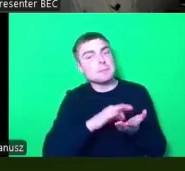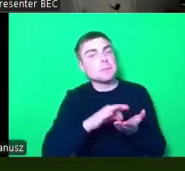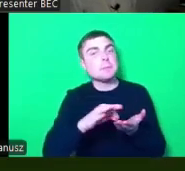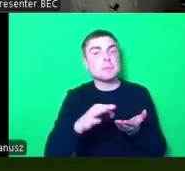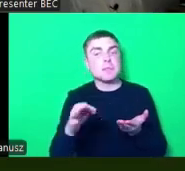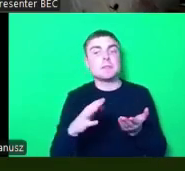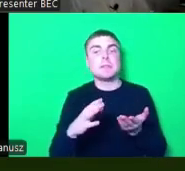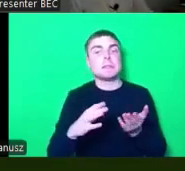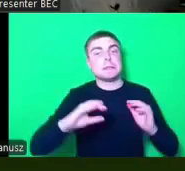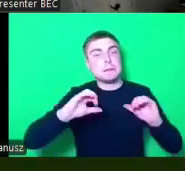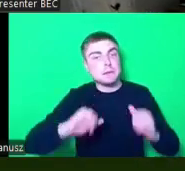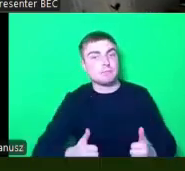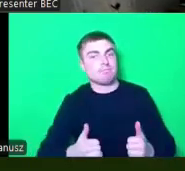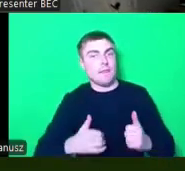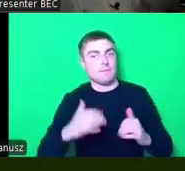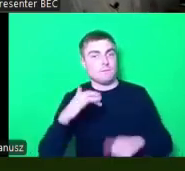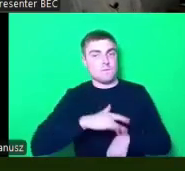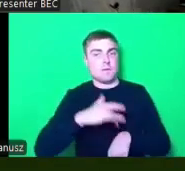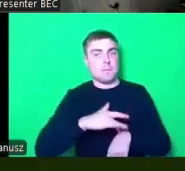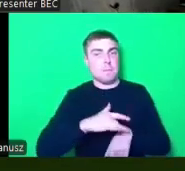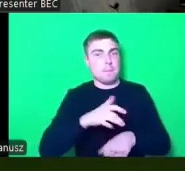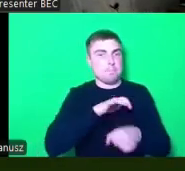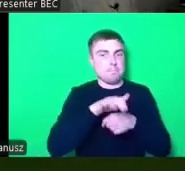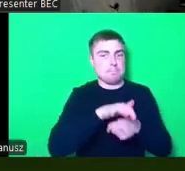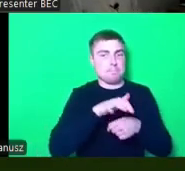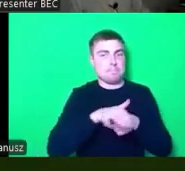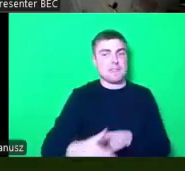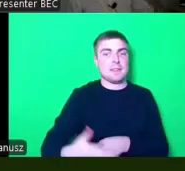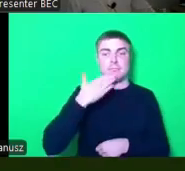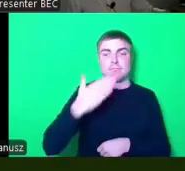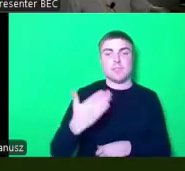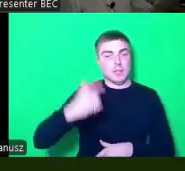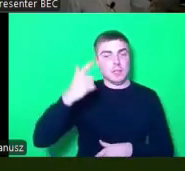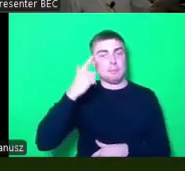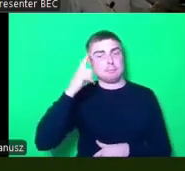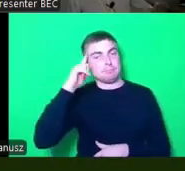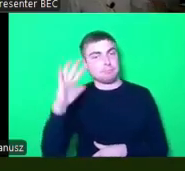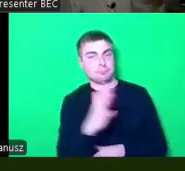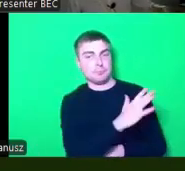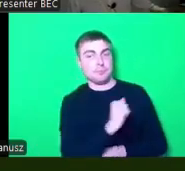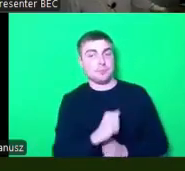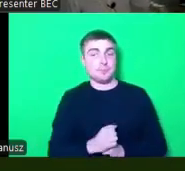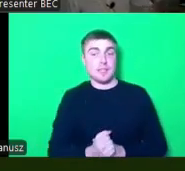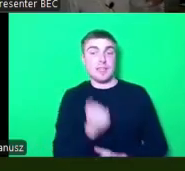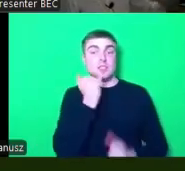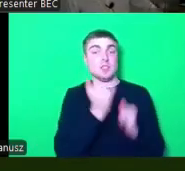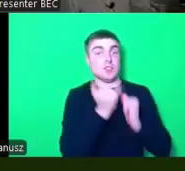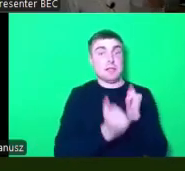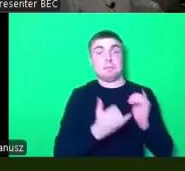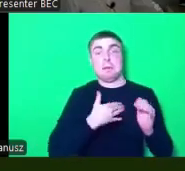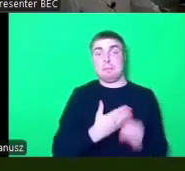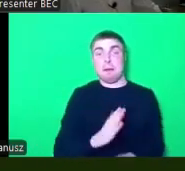stabilizing effect on forest productivity by diversity. So monoculture plots here in